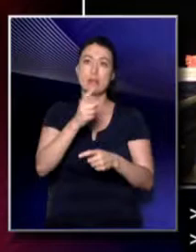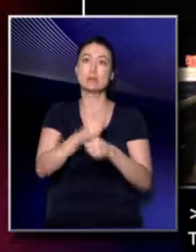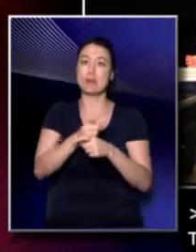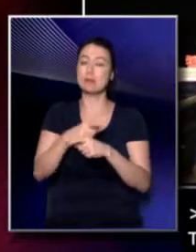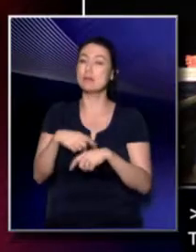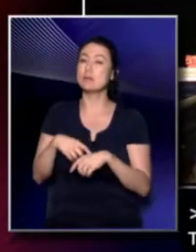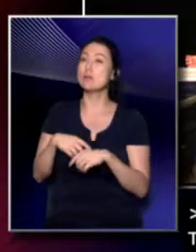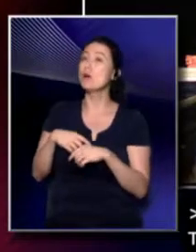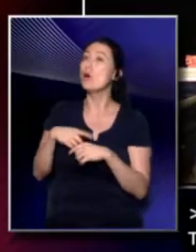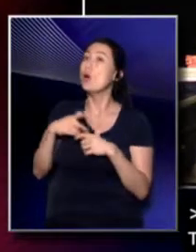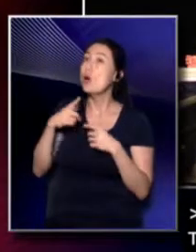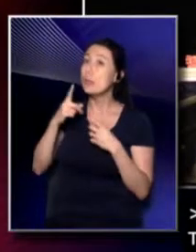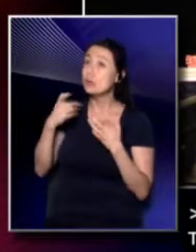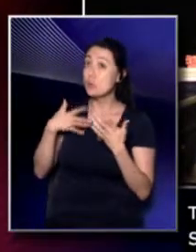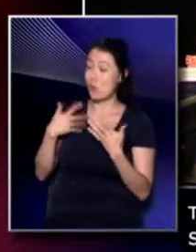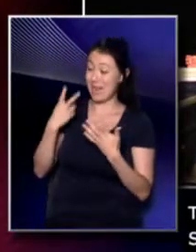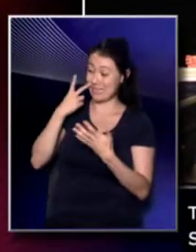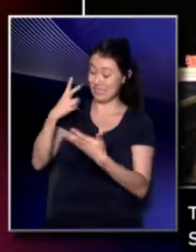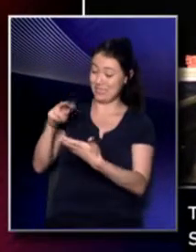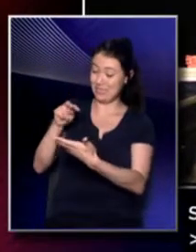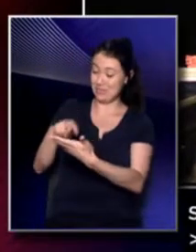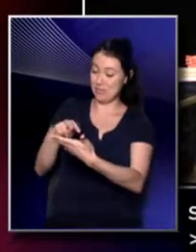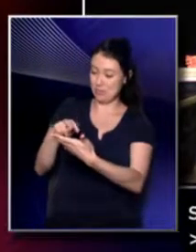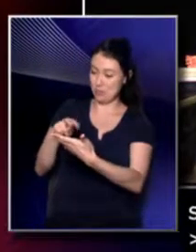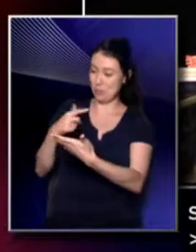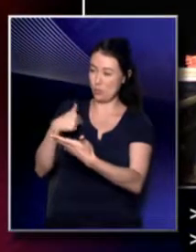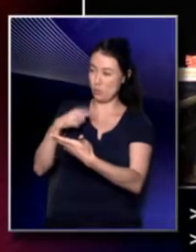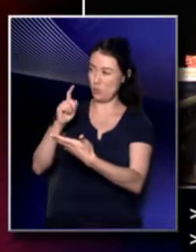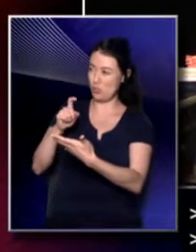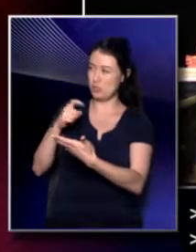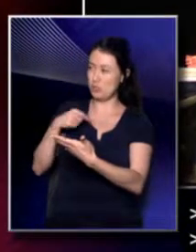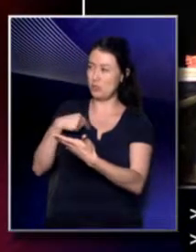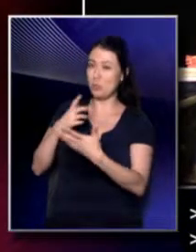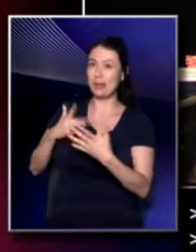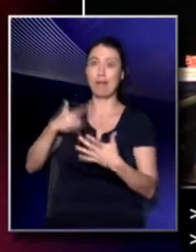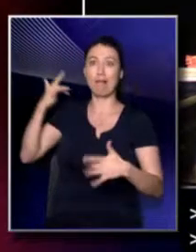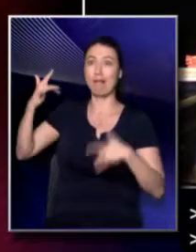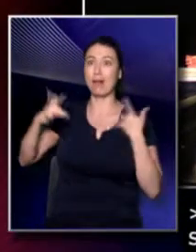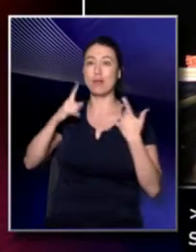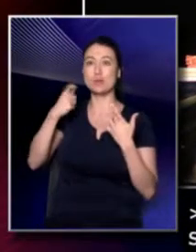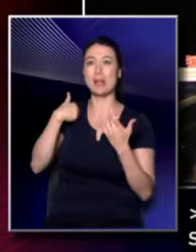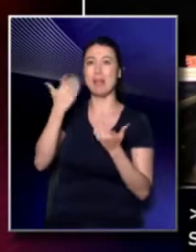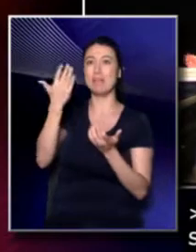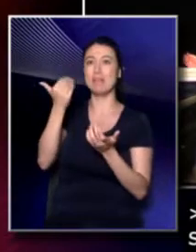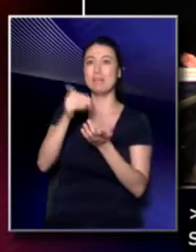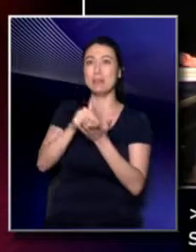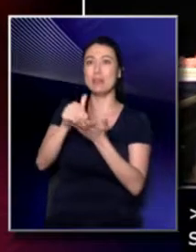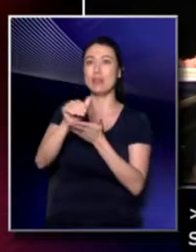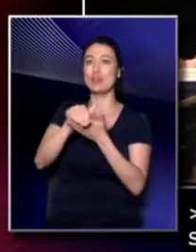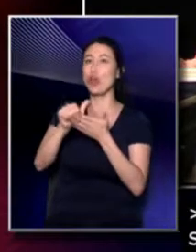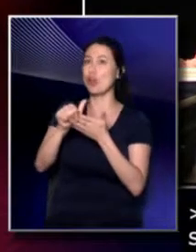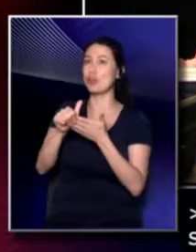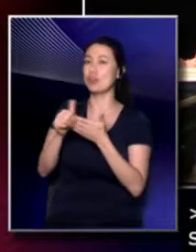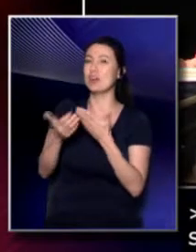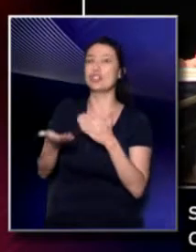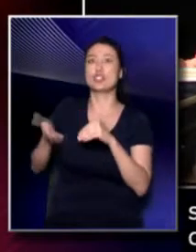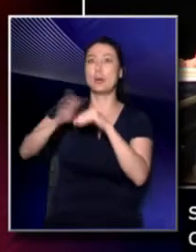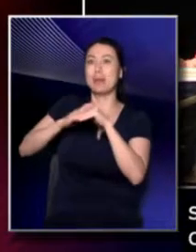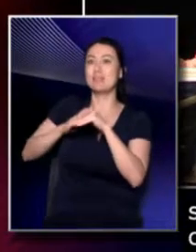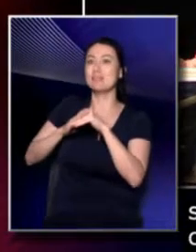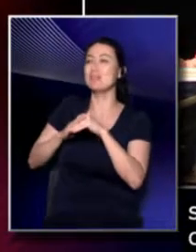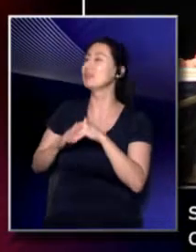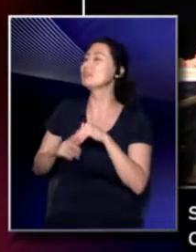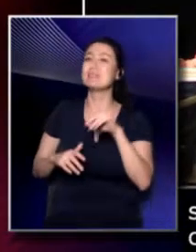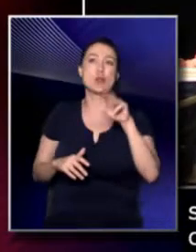Because what I see here is we should be doing cartwheels because we have a $15 million surplus. No. That's the whole point. So you